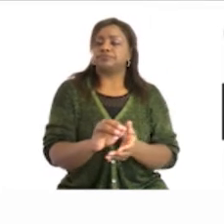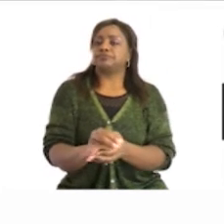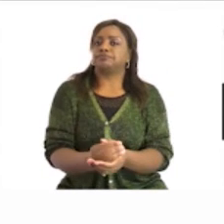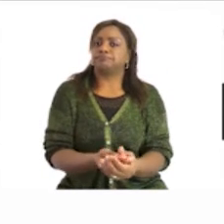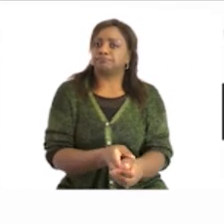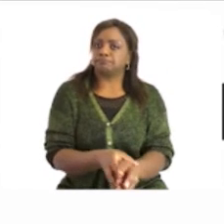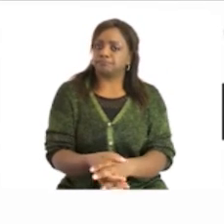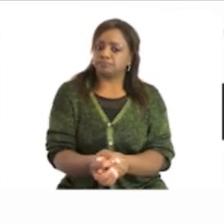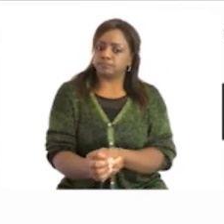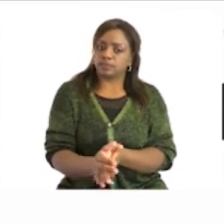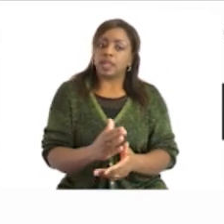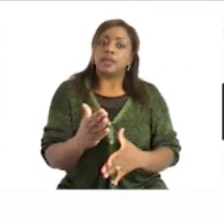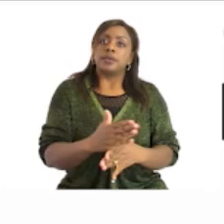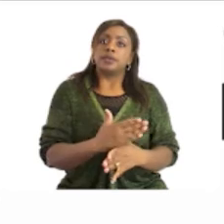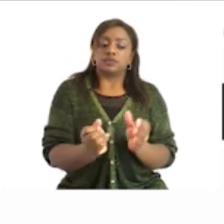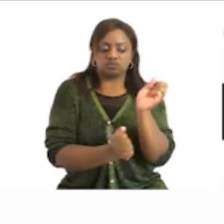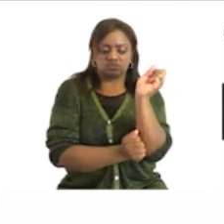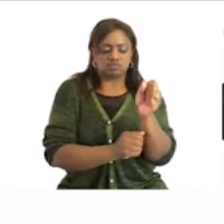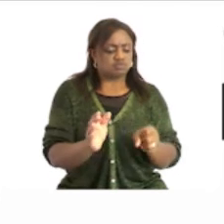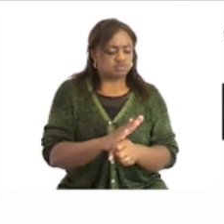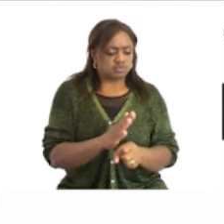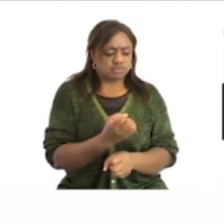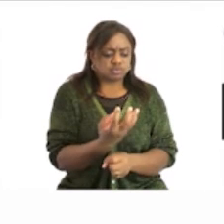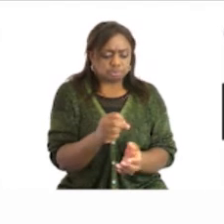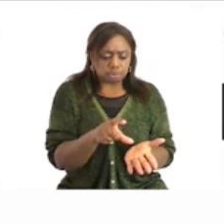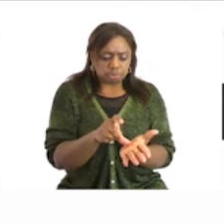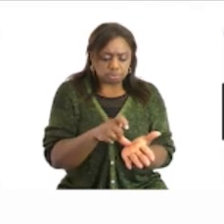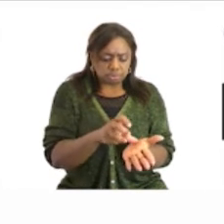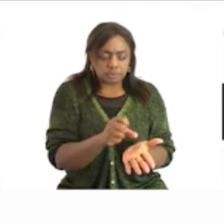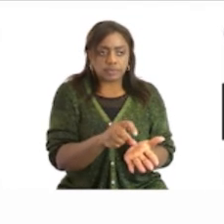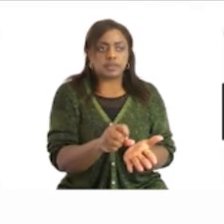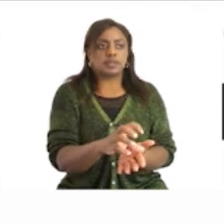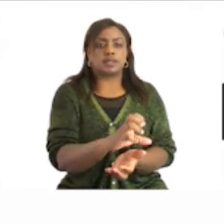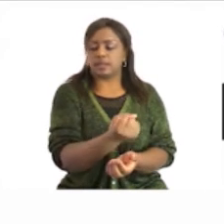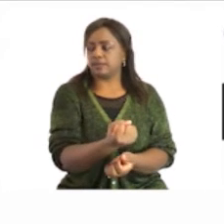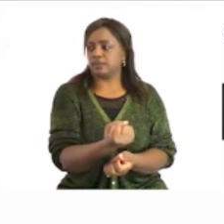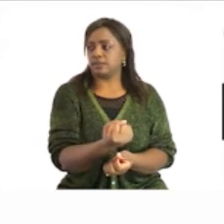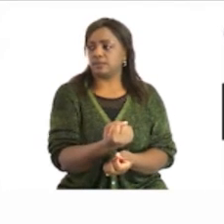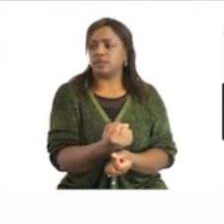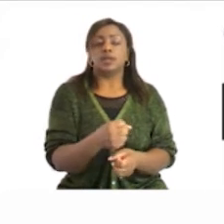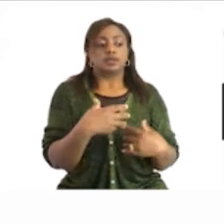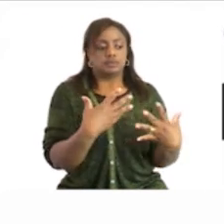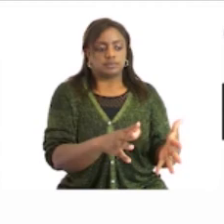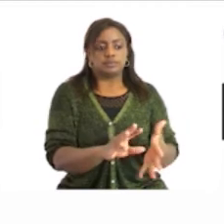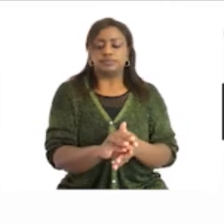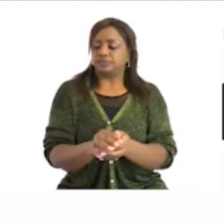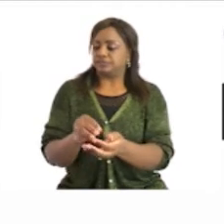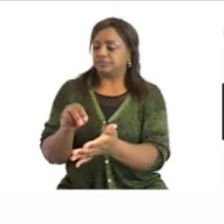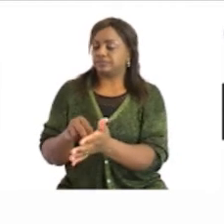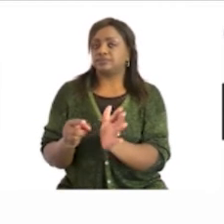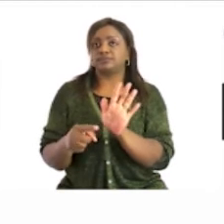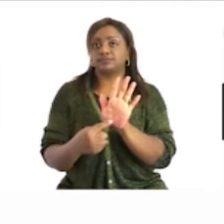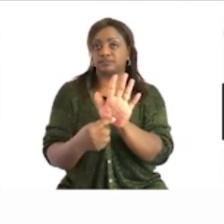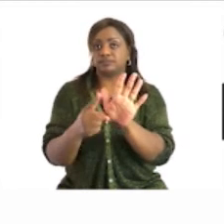hands. And when you don't wash your hands, you will transfer the germs to anybody that you play with during break time, or when you